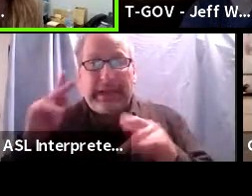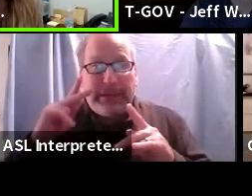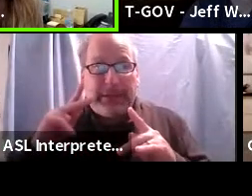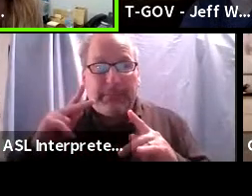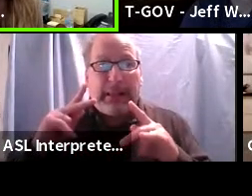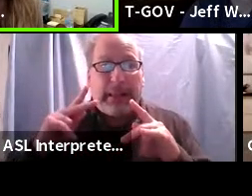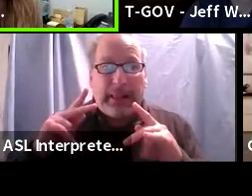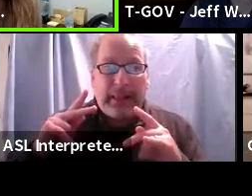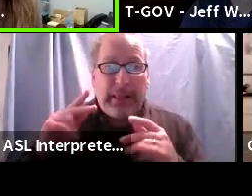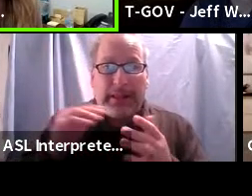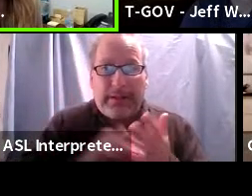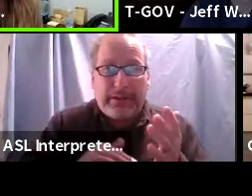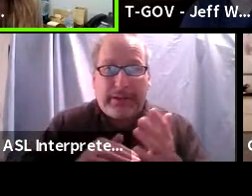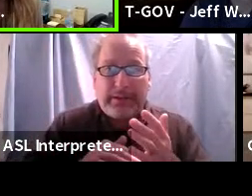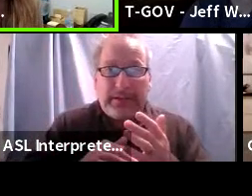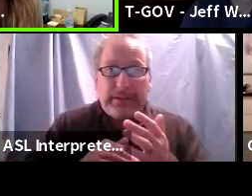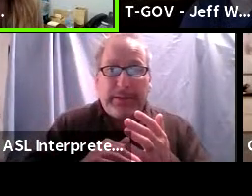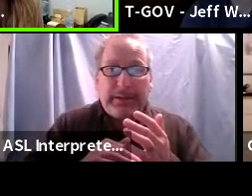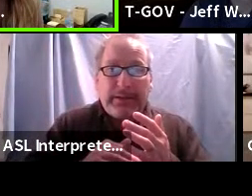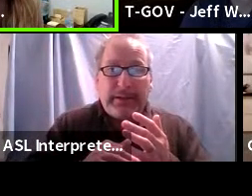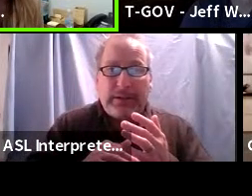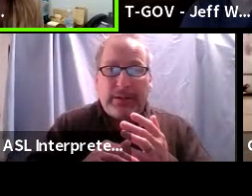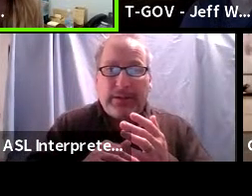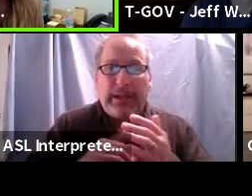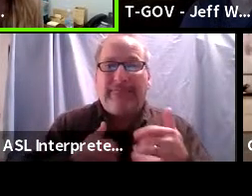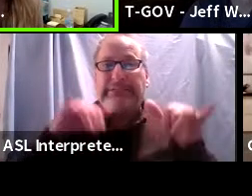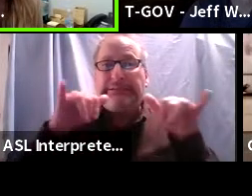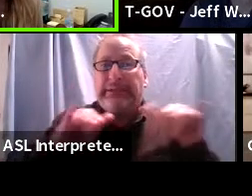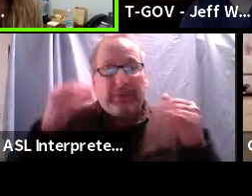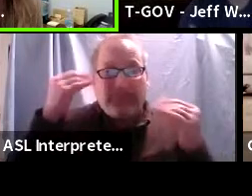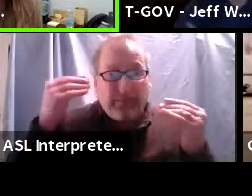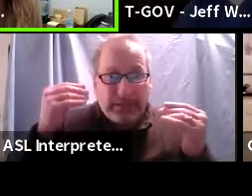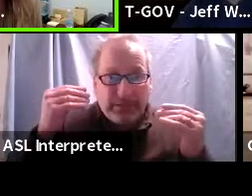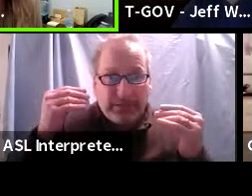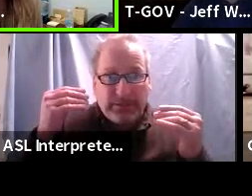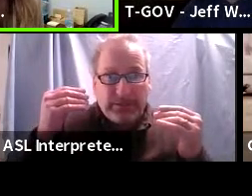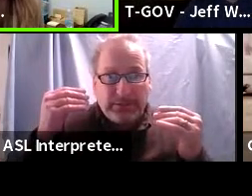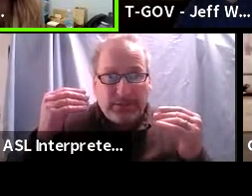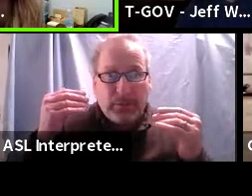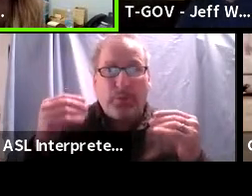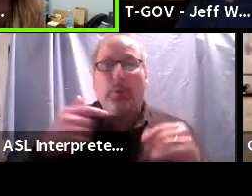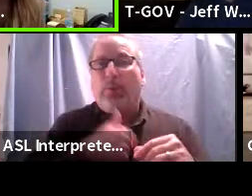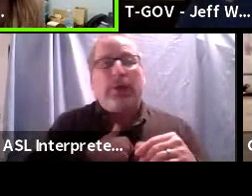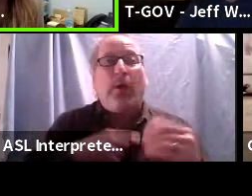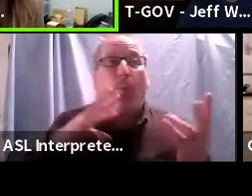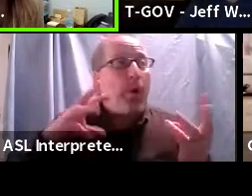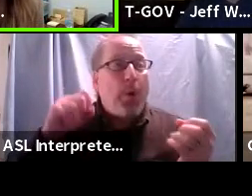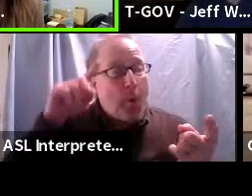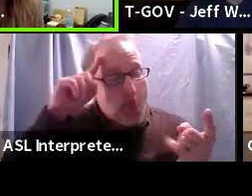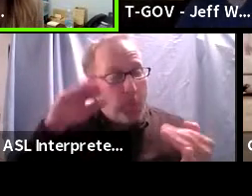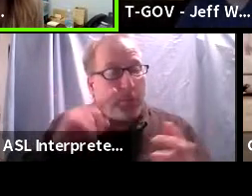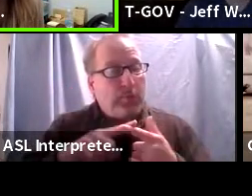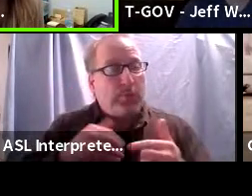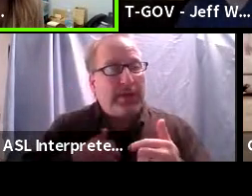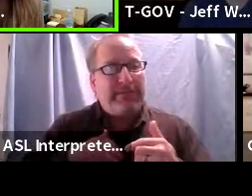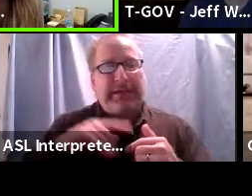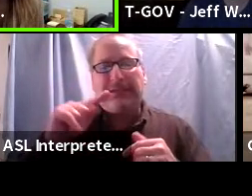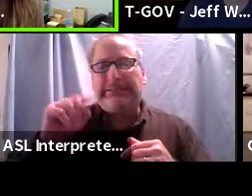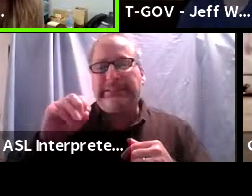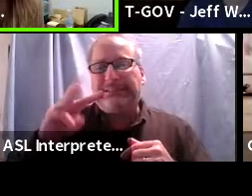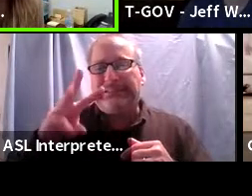different CSC groups on the same information, at least as sort of like a baseline, we were hoping to sort of have a town hall